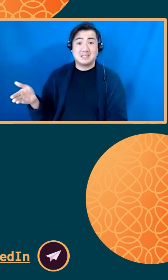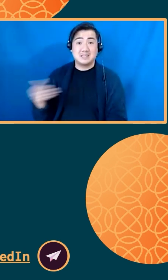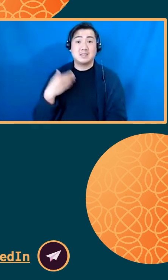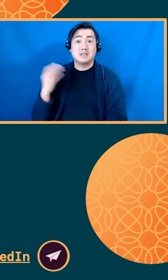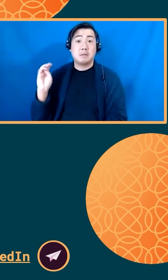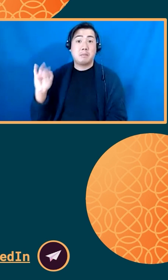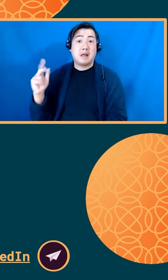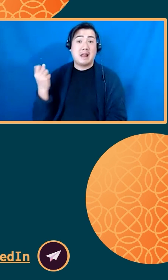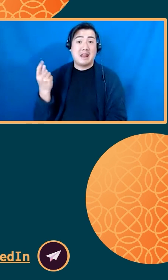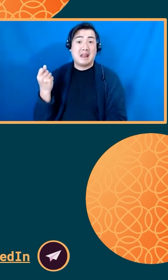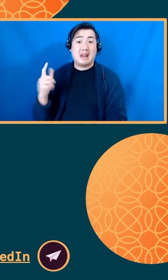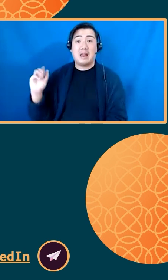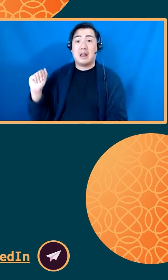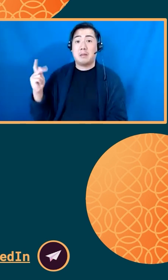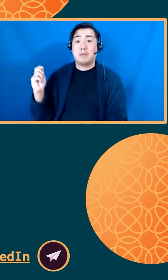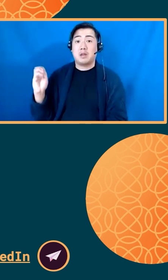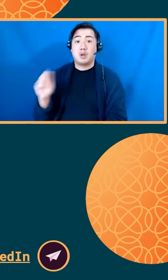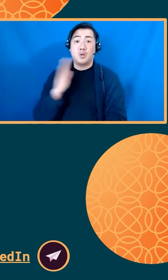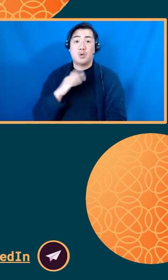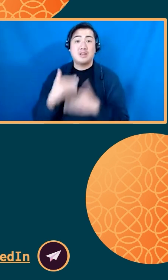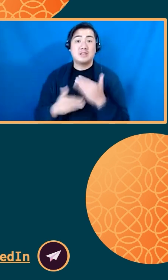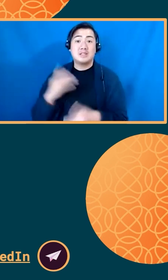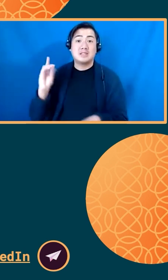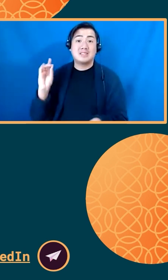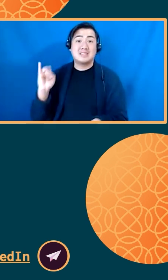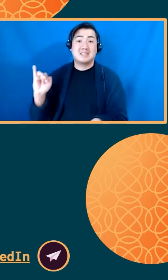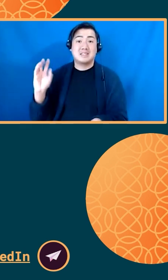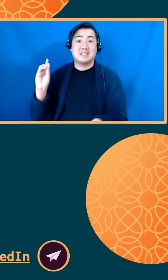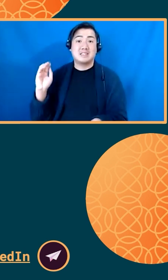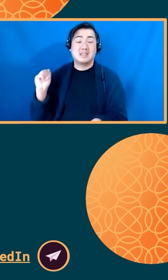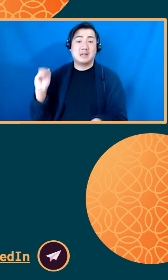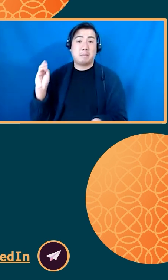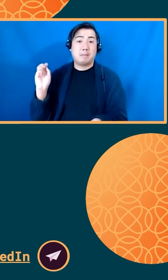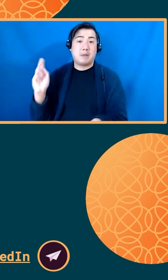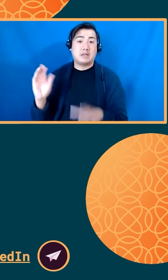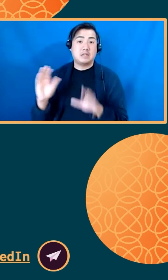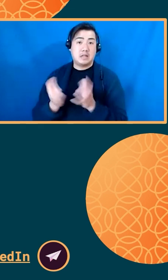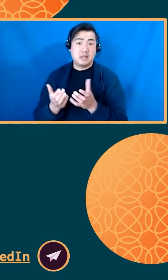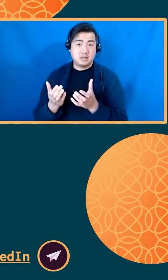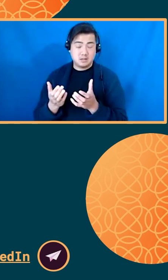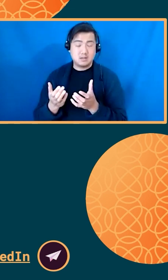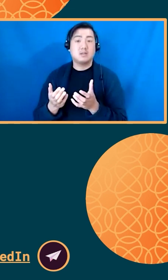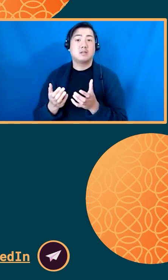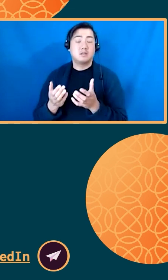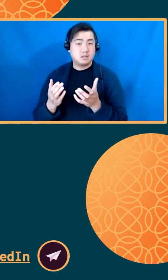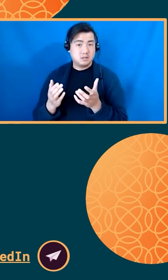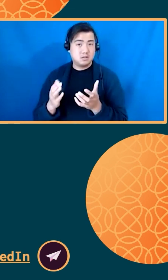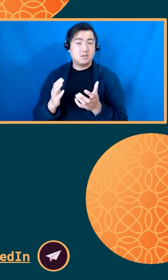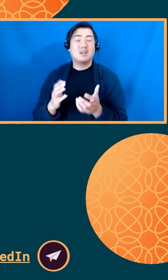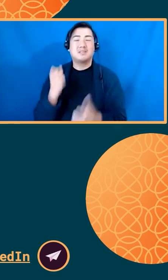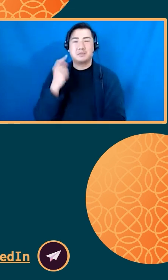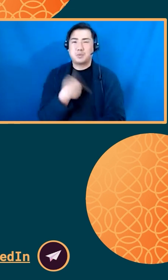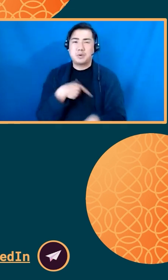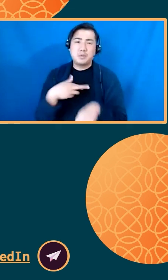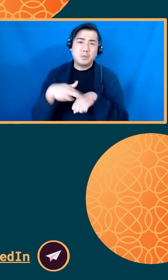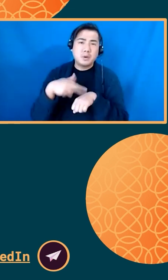11th, Aparna has her next DE&I data masterclass coming up. We've sent people to it. We've been